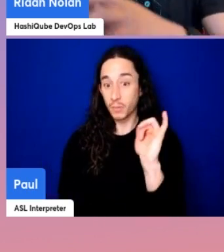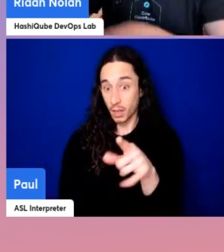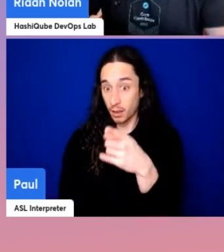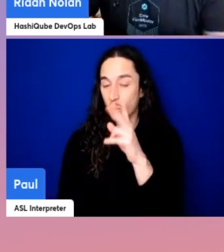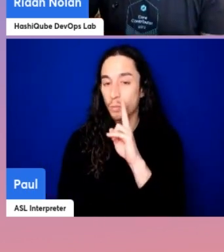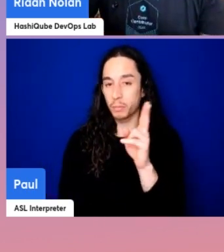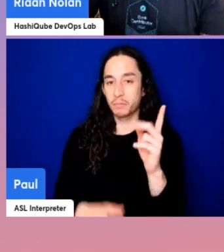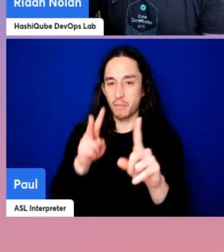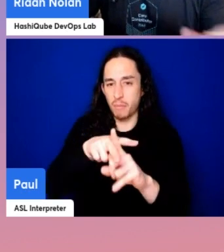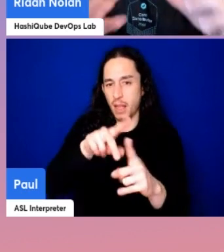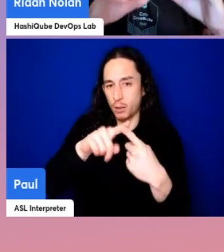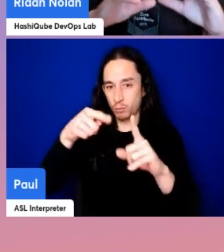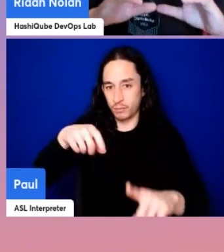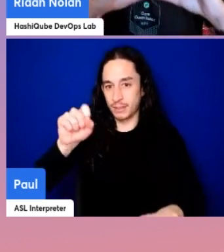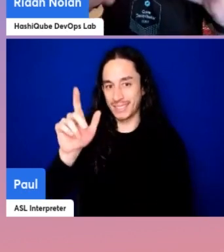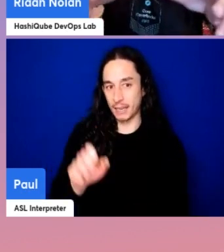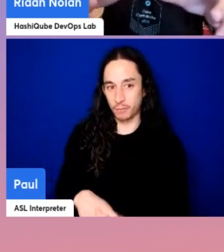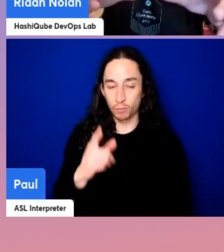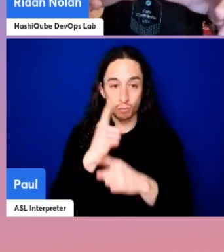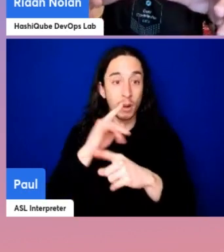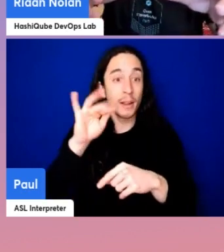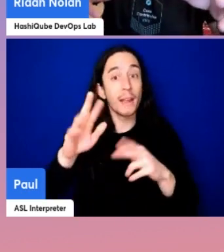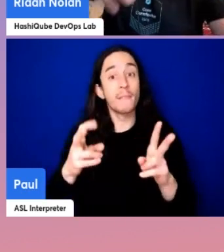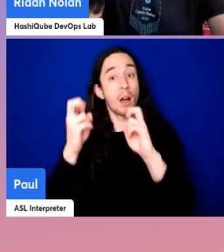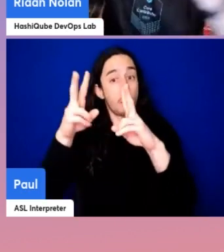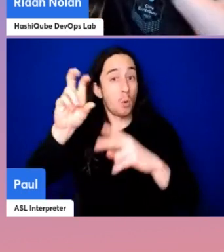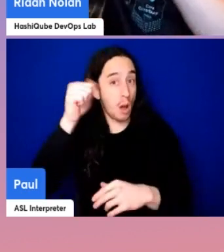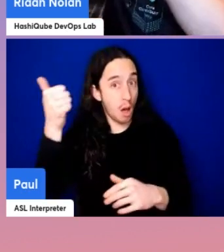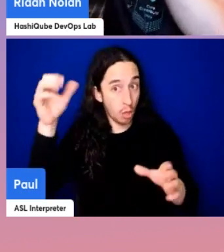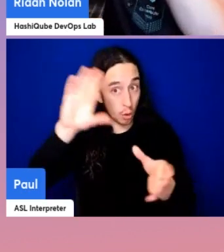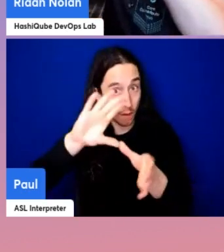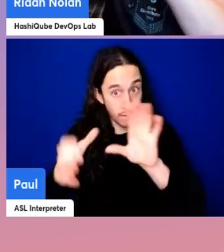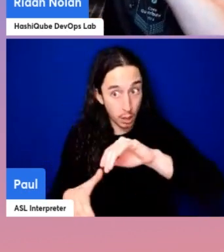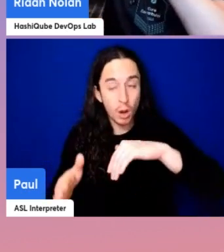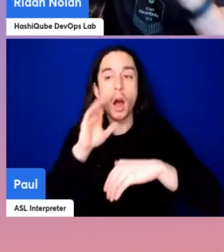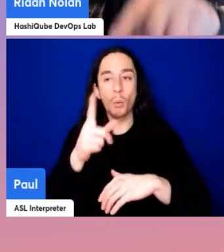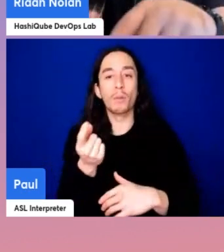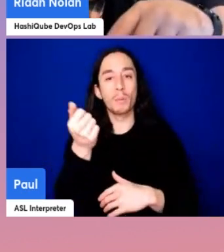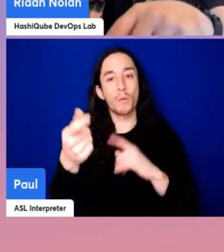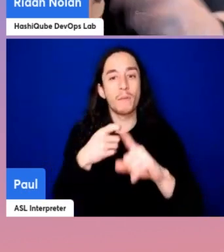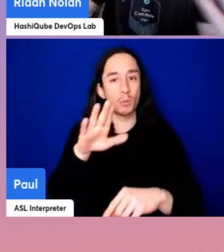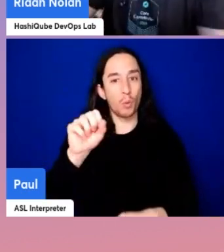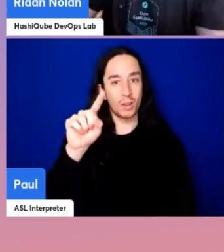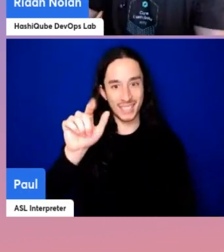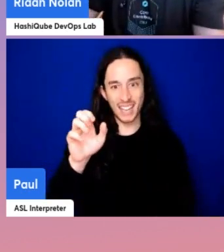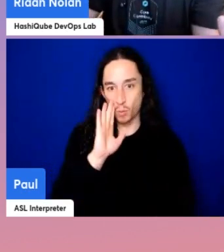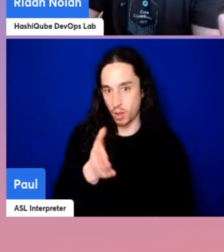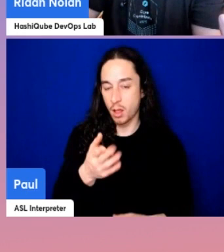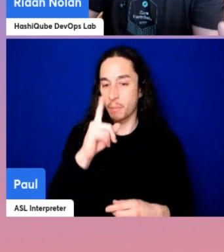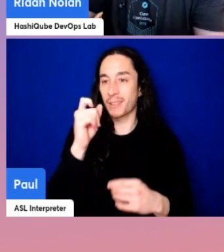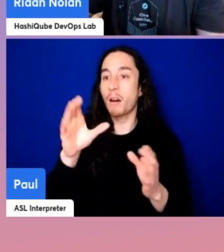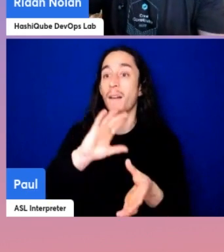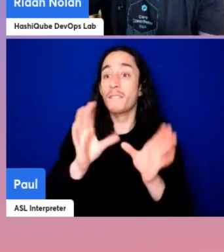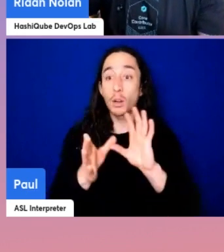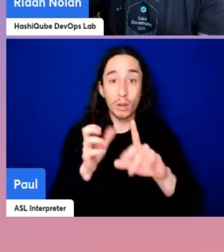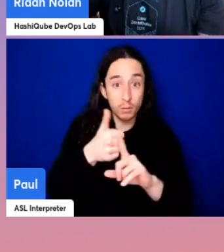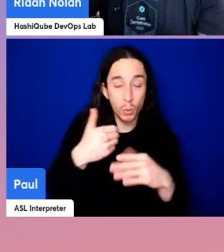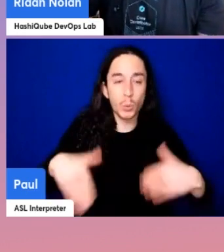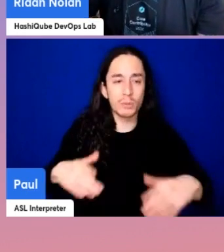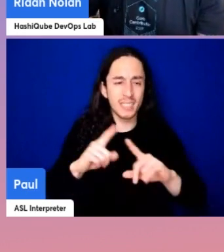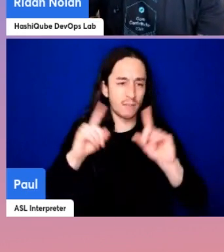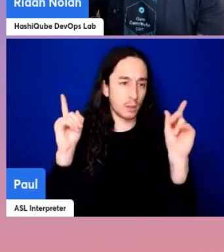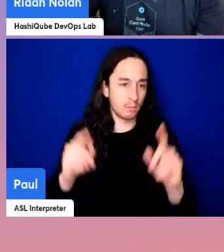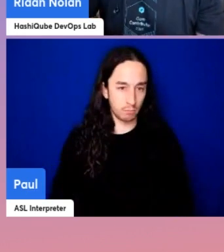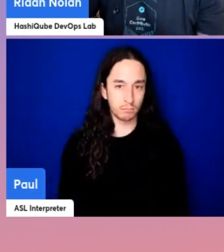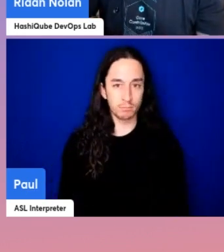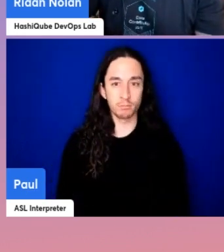state. Right? So if you upload another configuration, it will be removed from your state because the configuration is different, right?